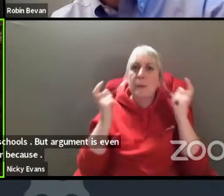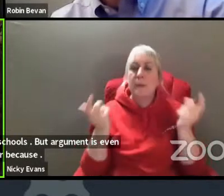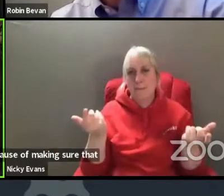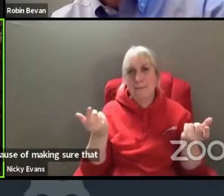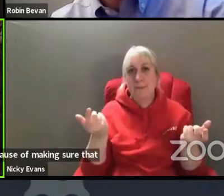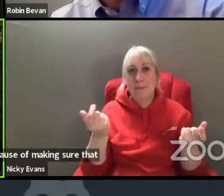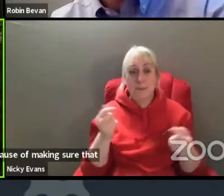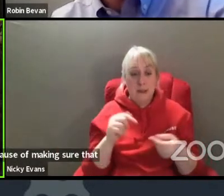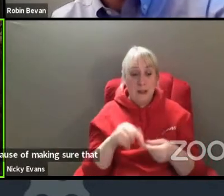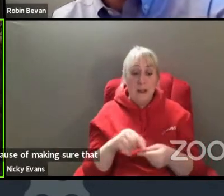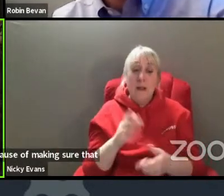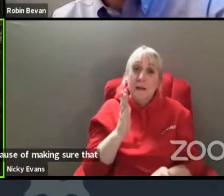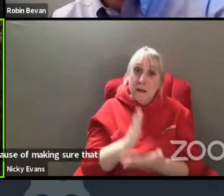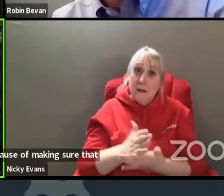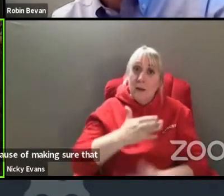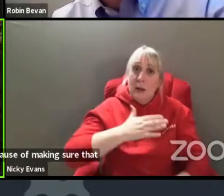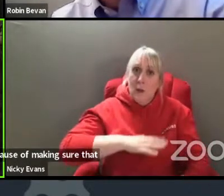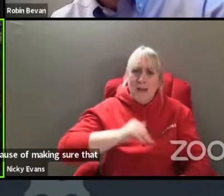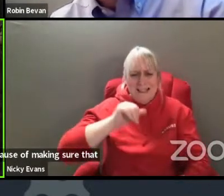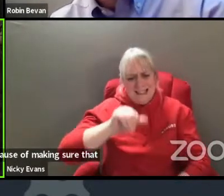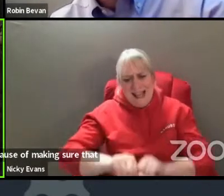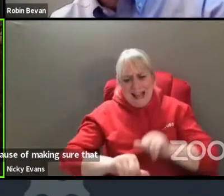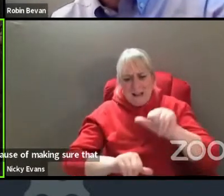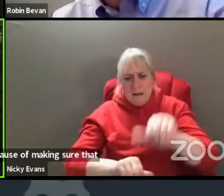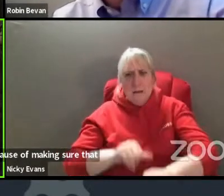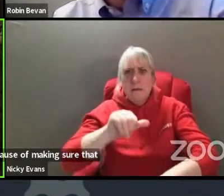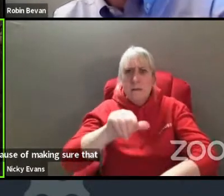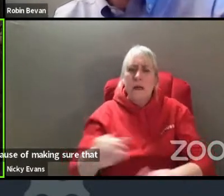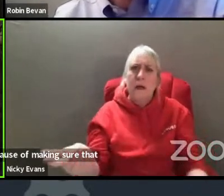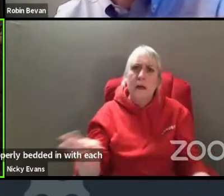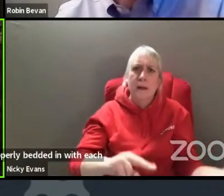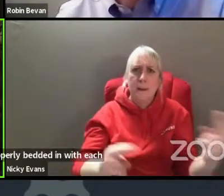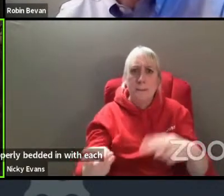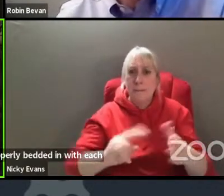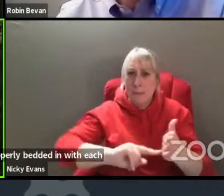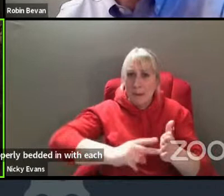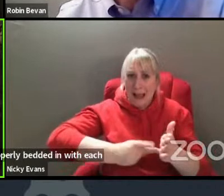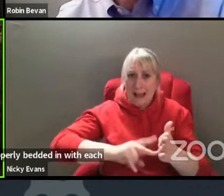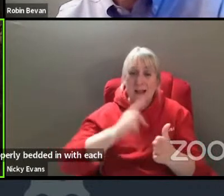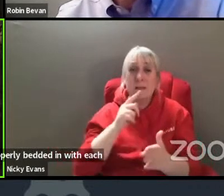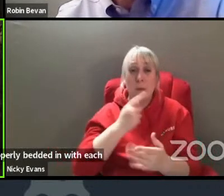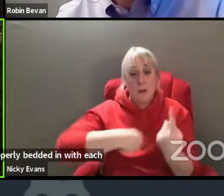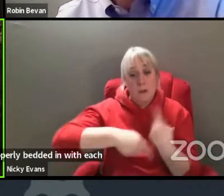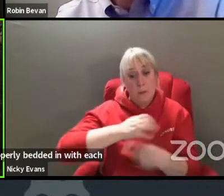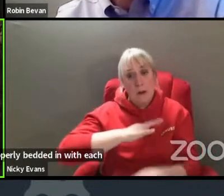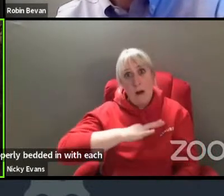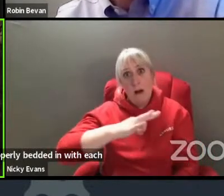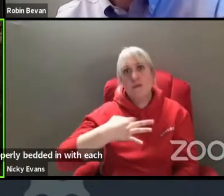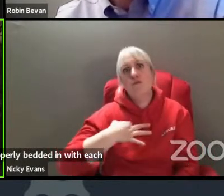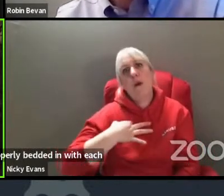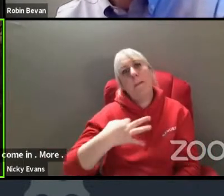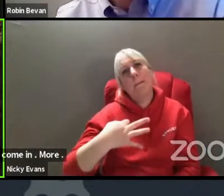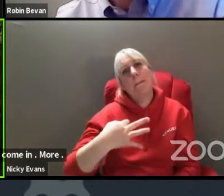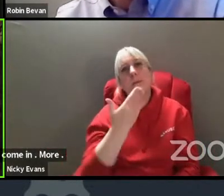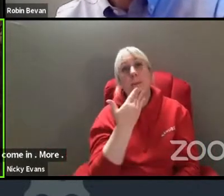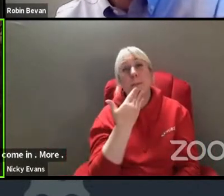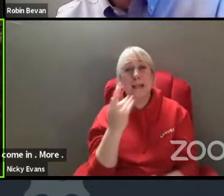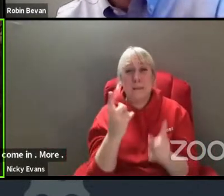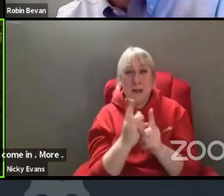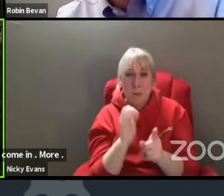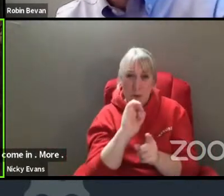staggered plans, we're asking members reps to meet with members to go through new joint